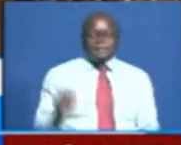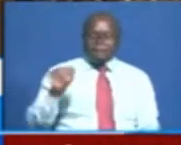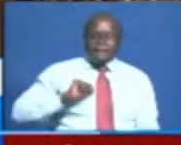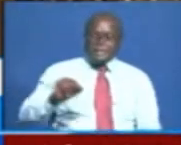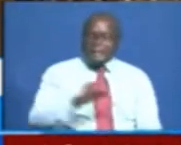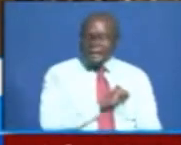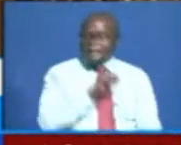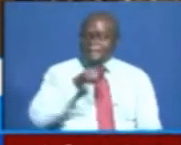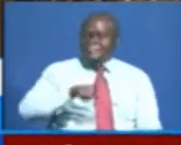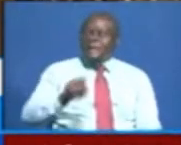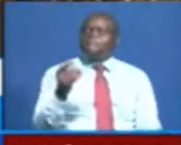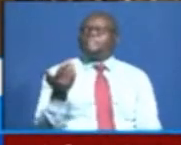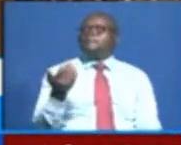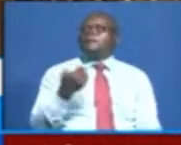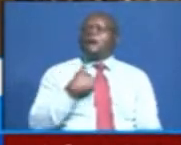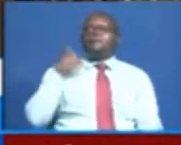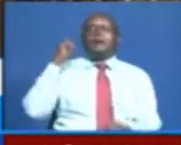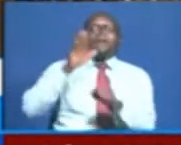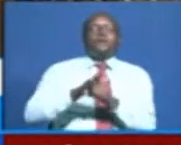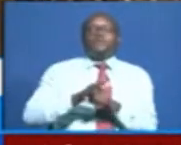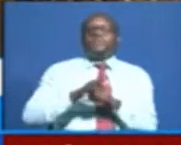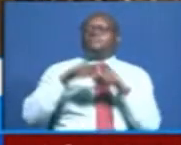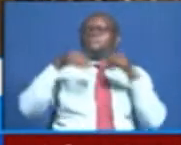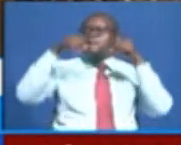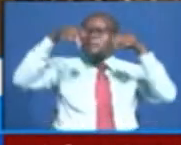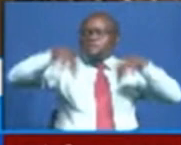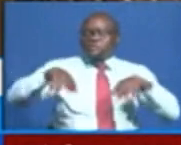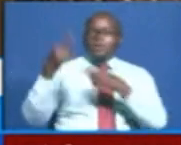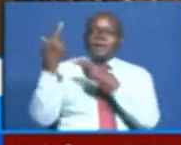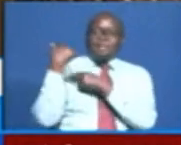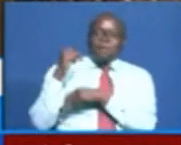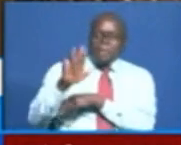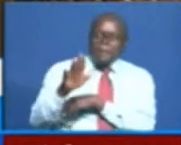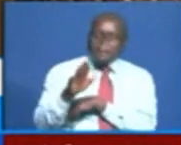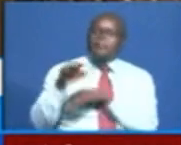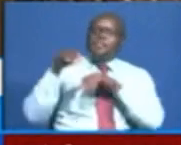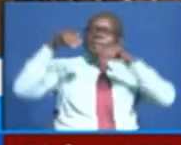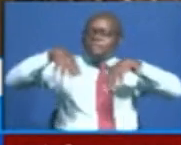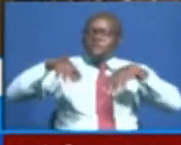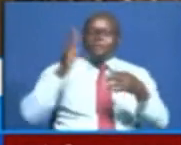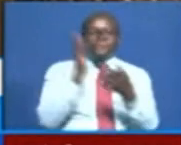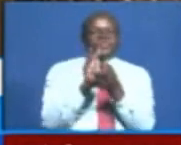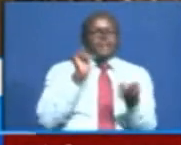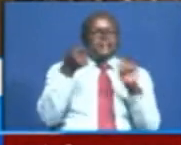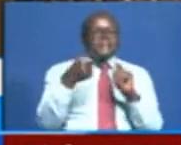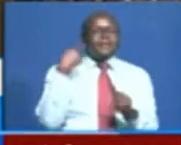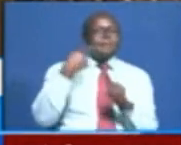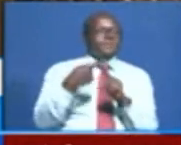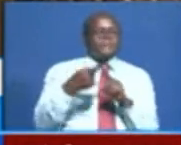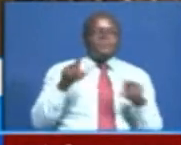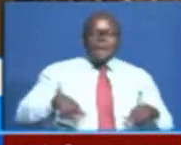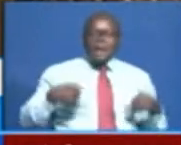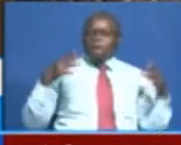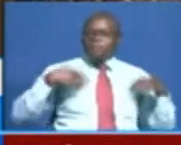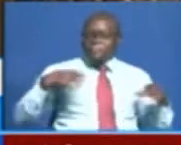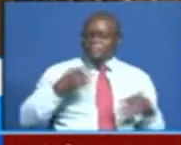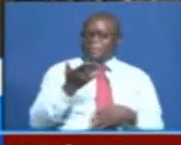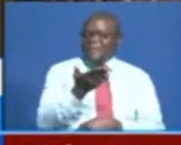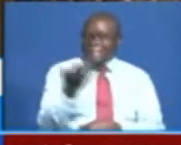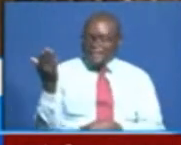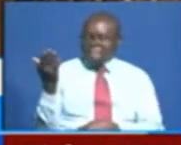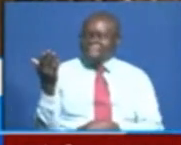is the bastion of devolution. Devolution has been a game changer and has